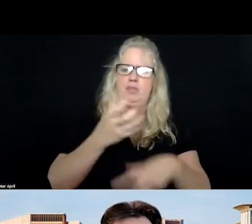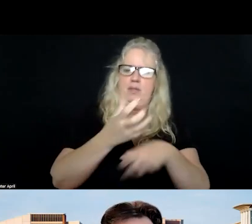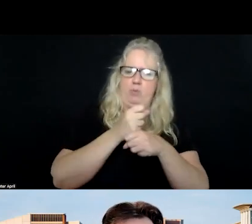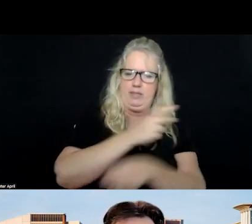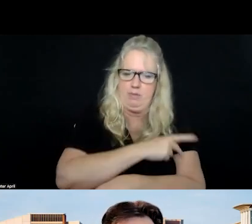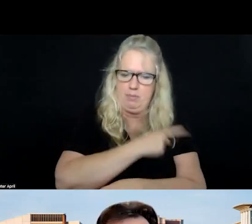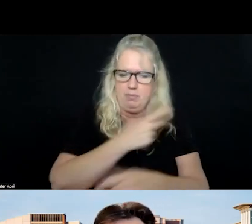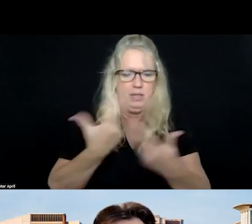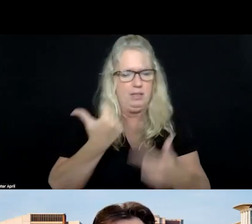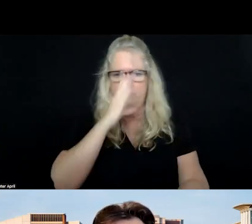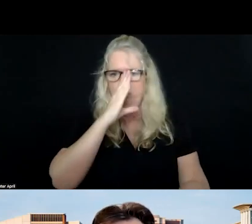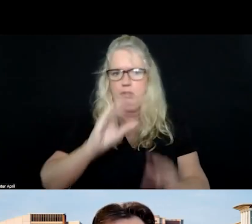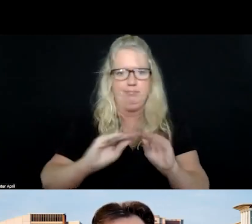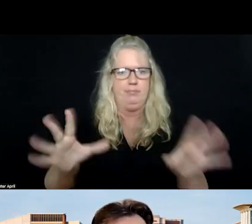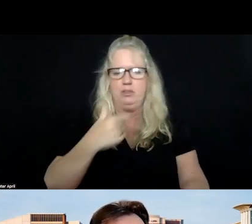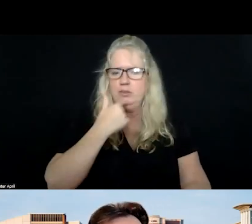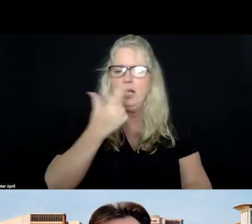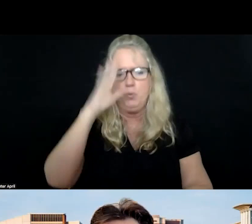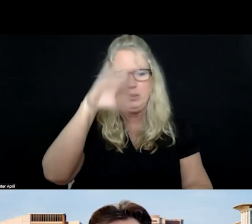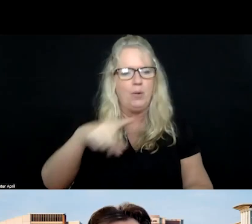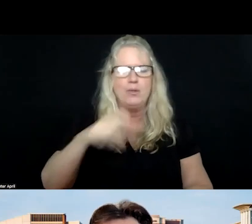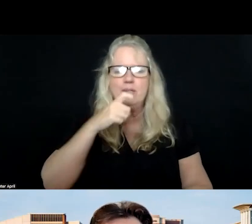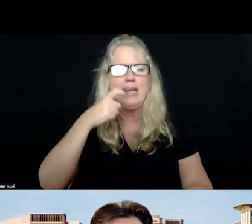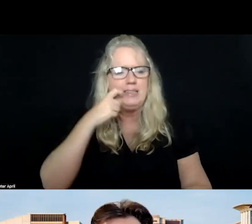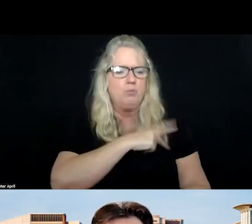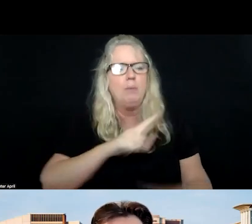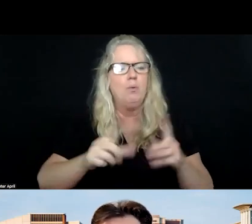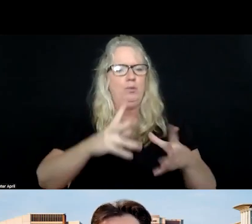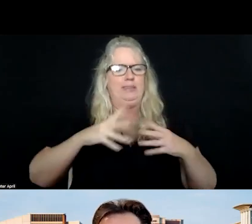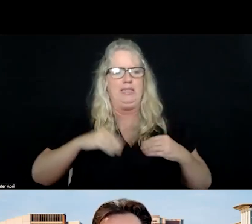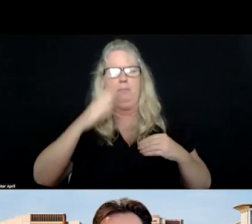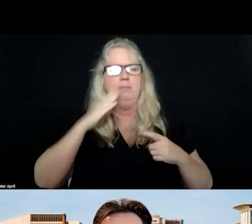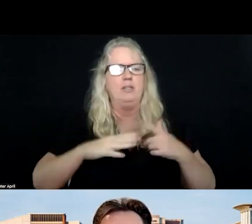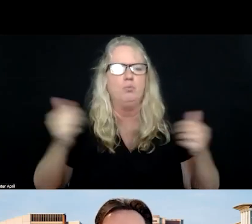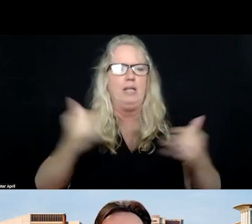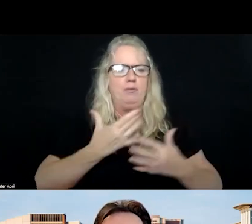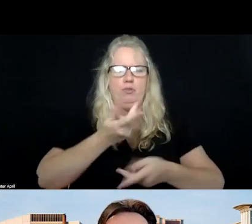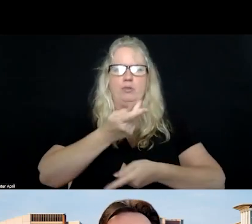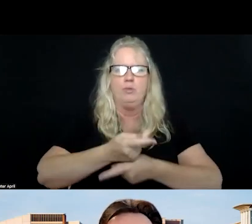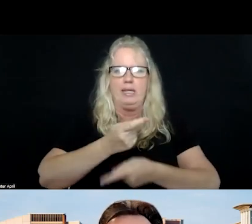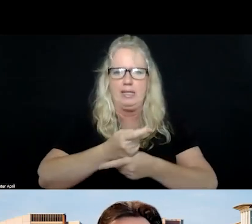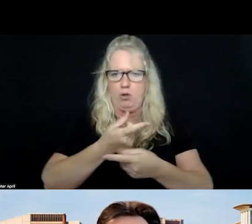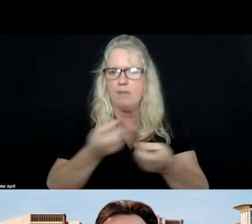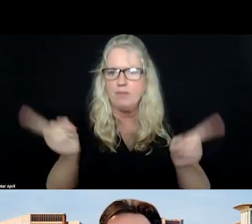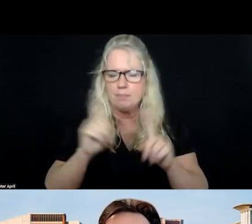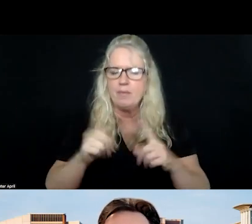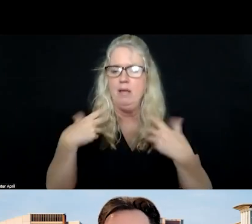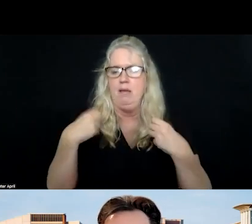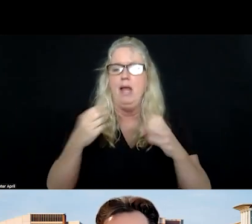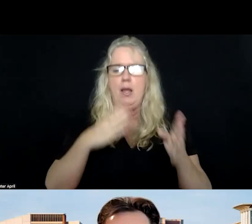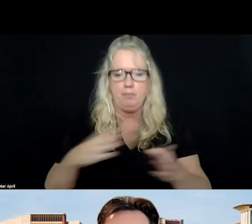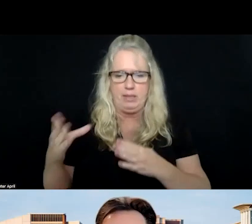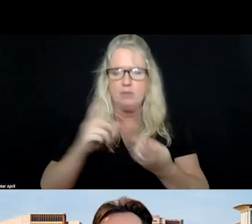saying straight up, we know they're not really addiction patients, but we're taking them because we're not afraid to take care of them. There are health plans that are